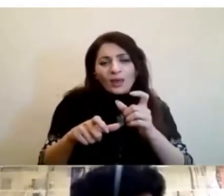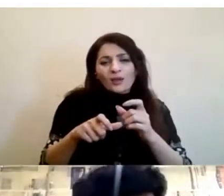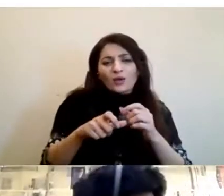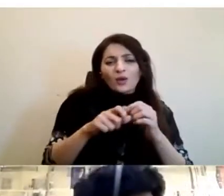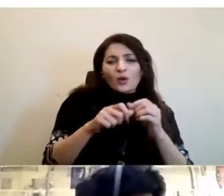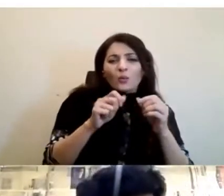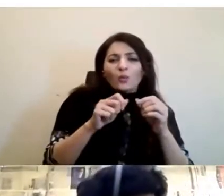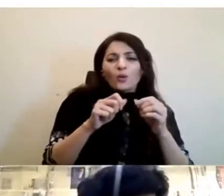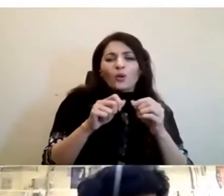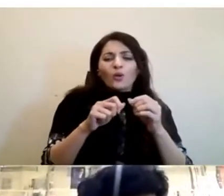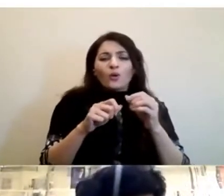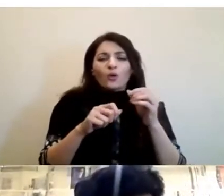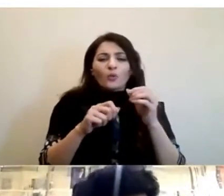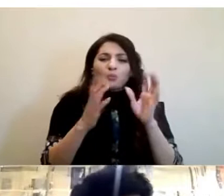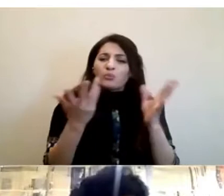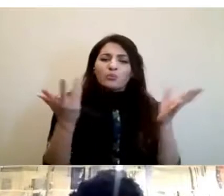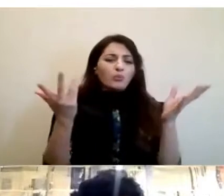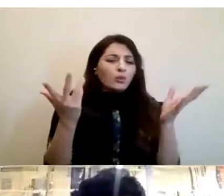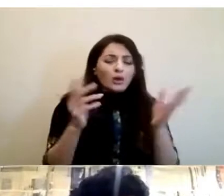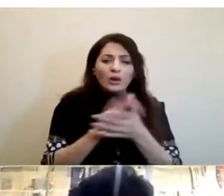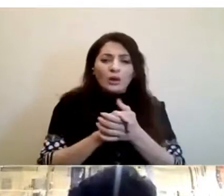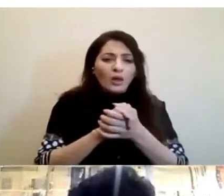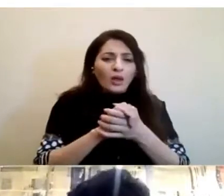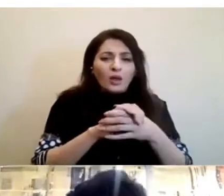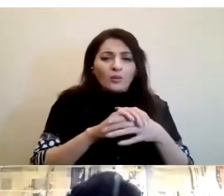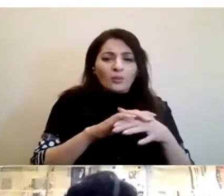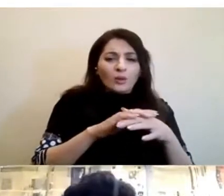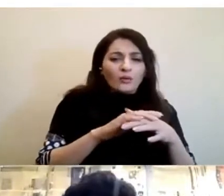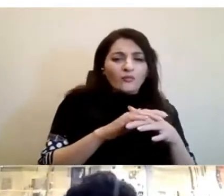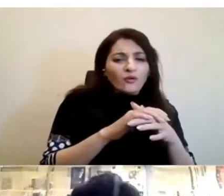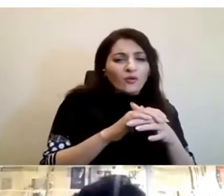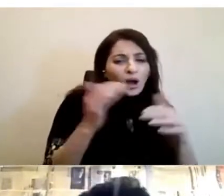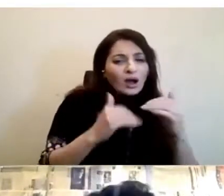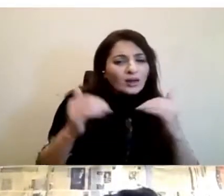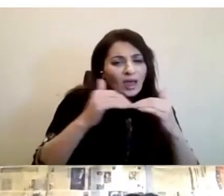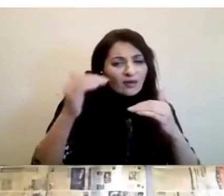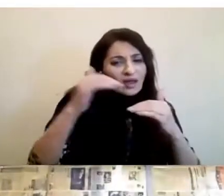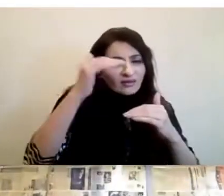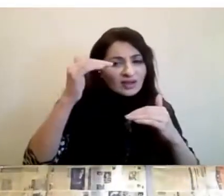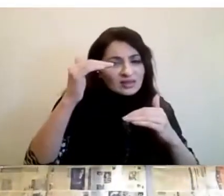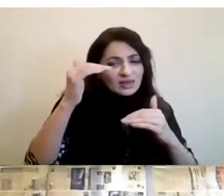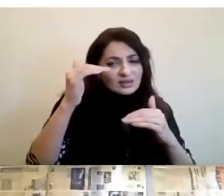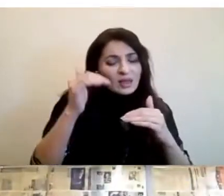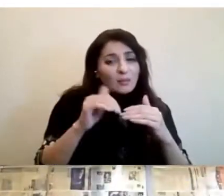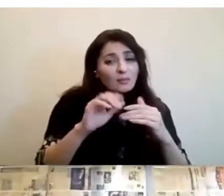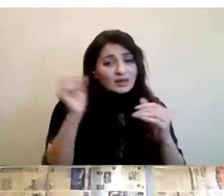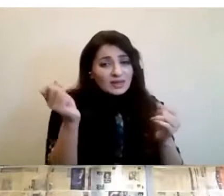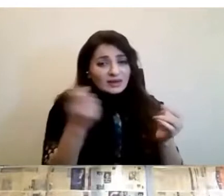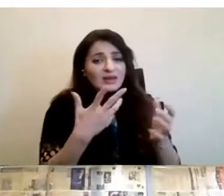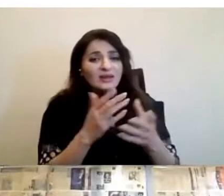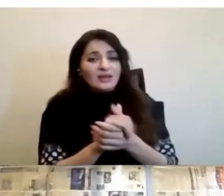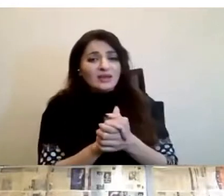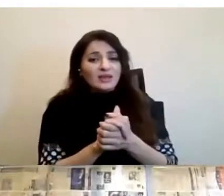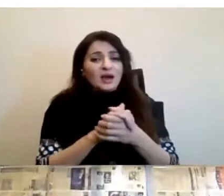suddenly, it democratizes everything. So I would say that might be the one that has opened a lot of eyes of people